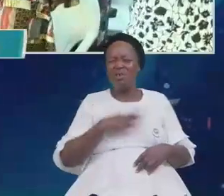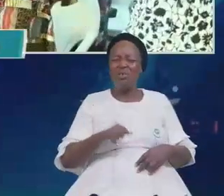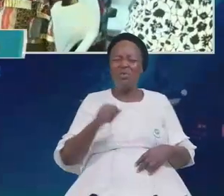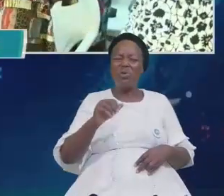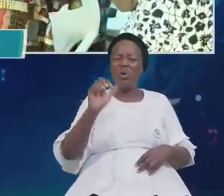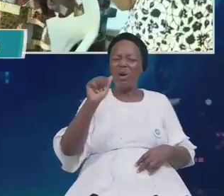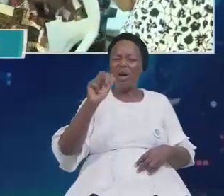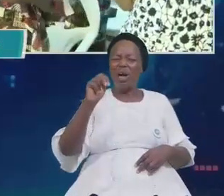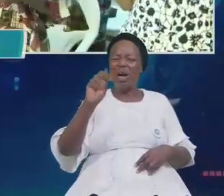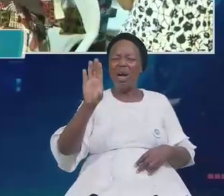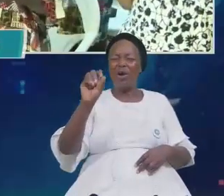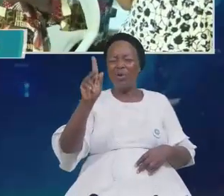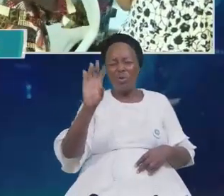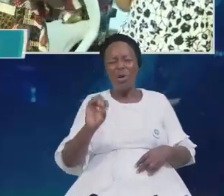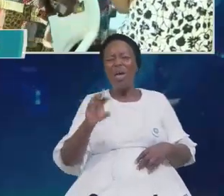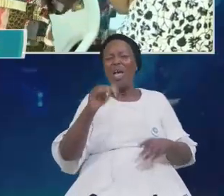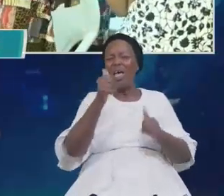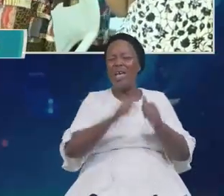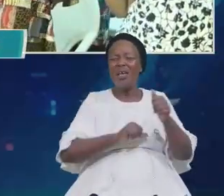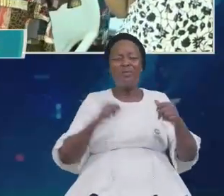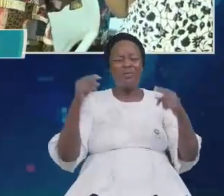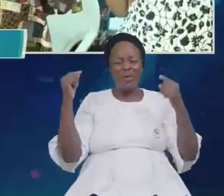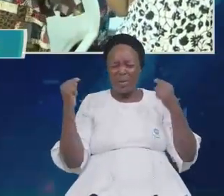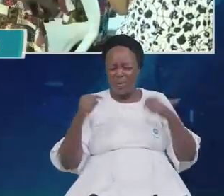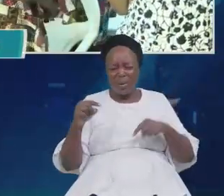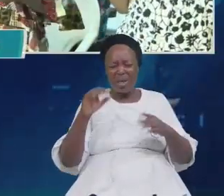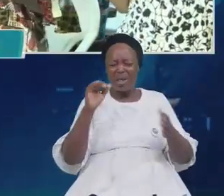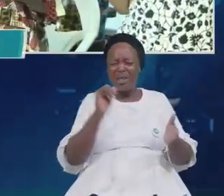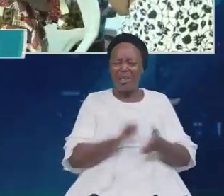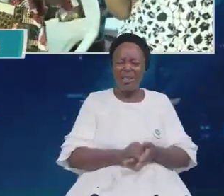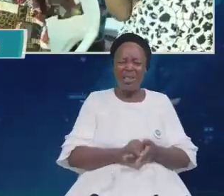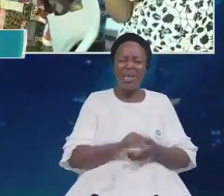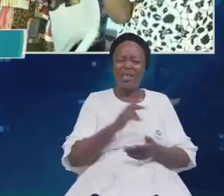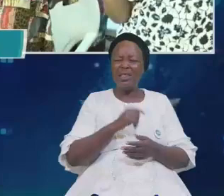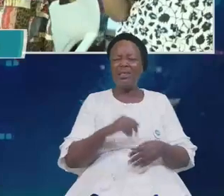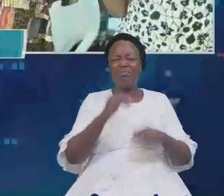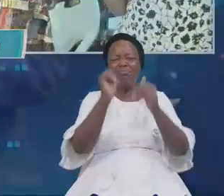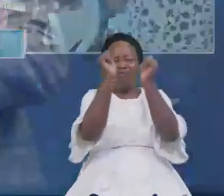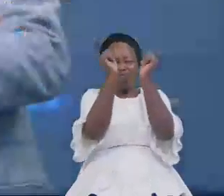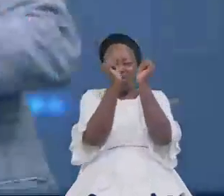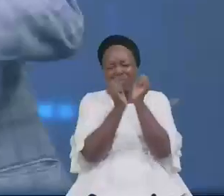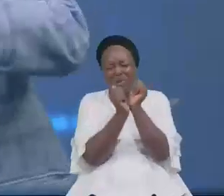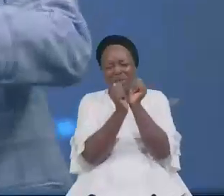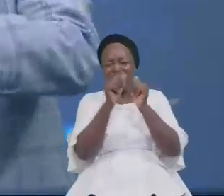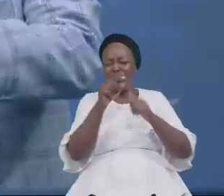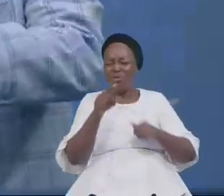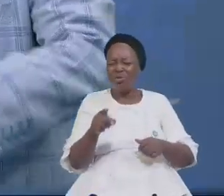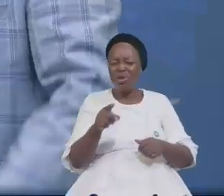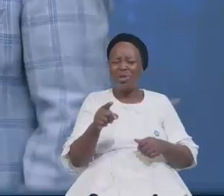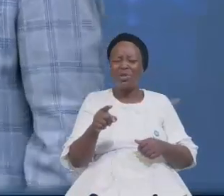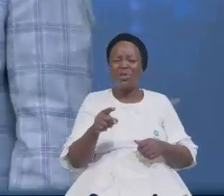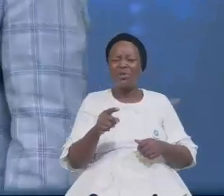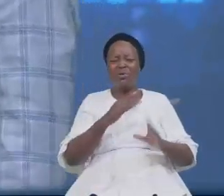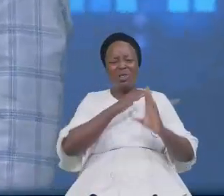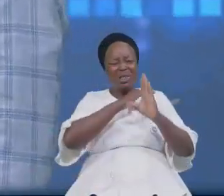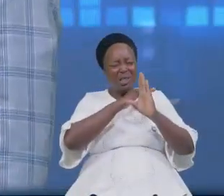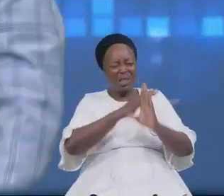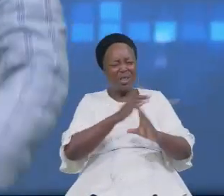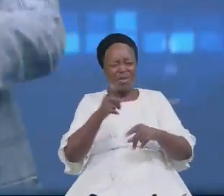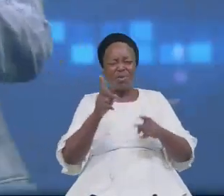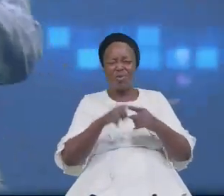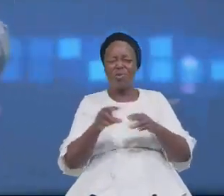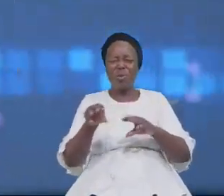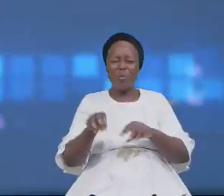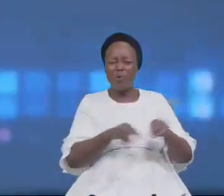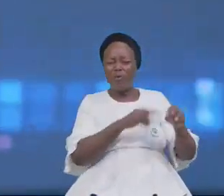every pain that incapacitates you, hindering you to move freely,